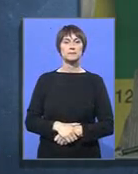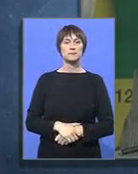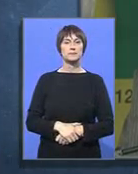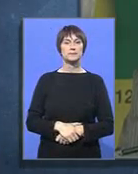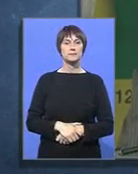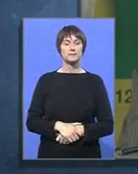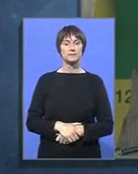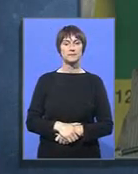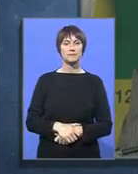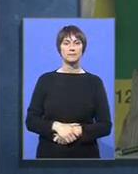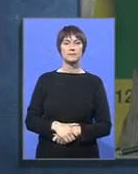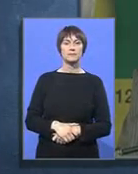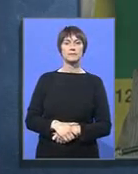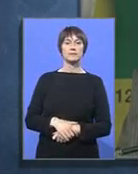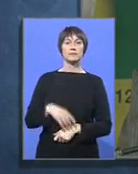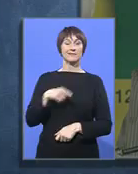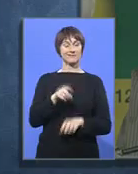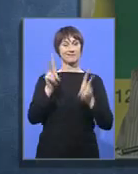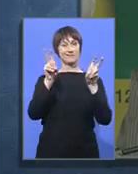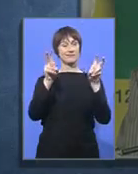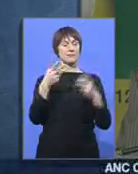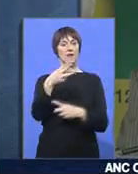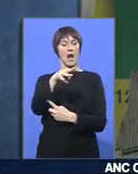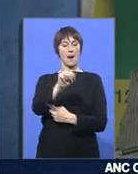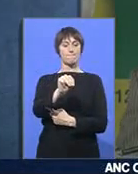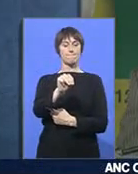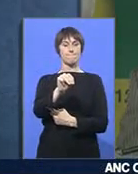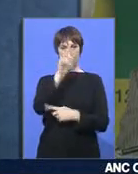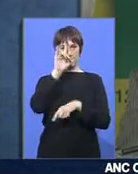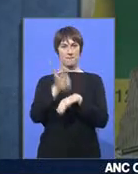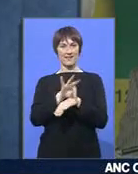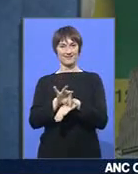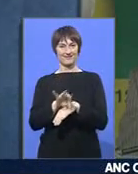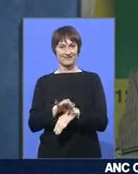Dubbed the M Plan, Madiba's